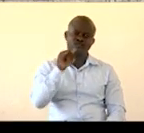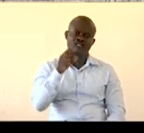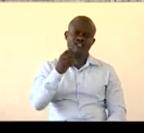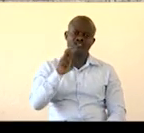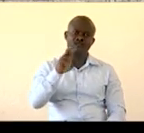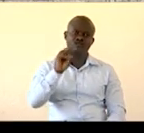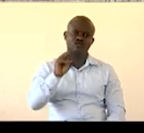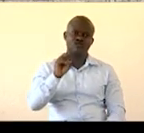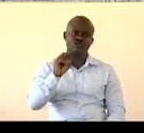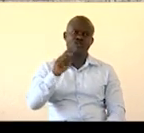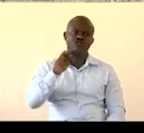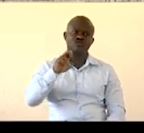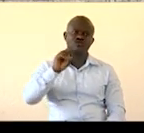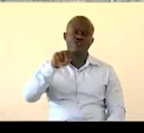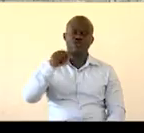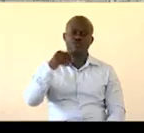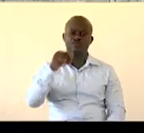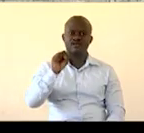hydrotropism.